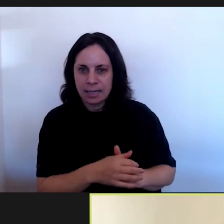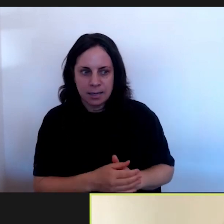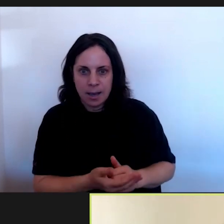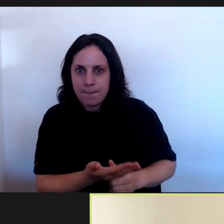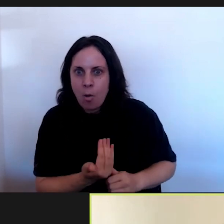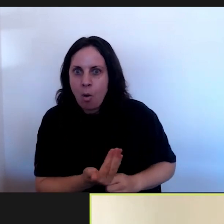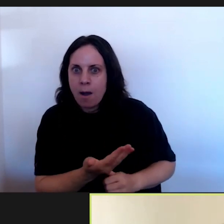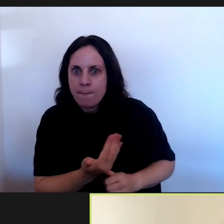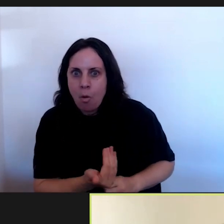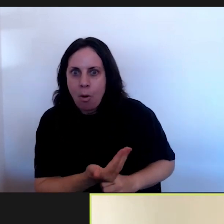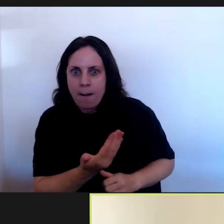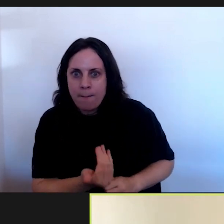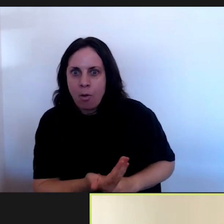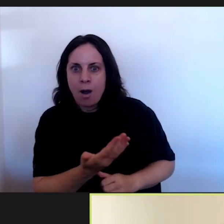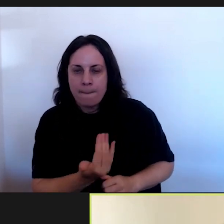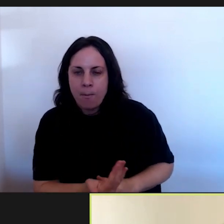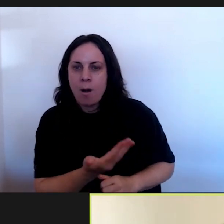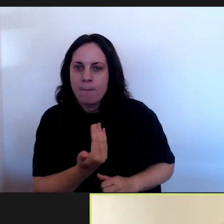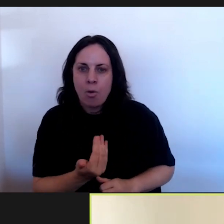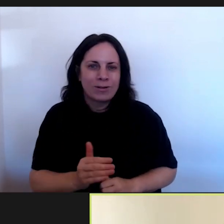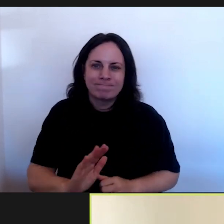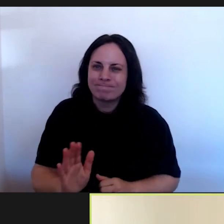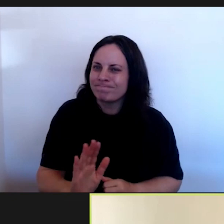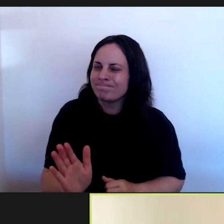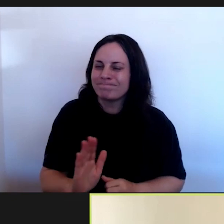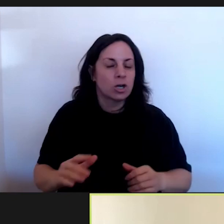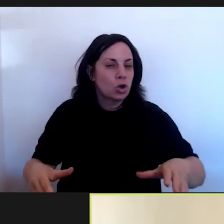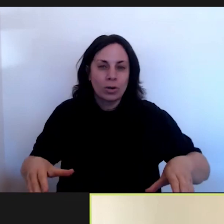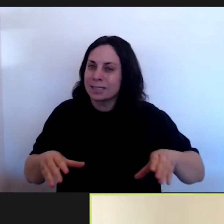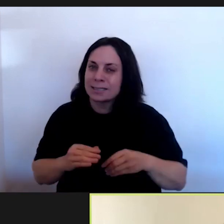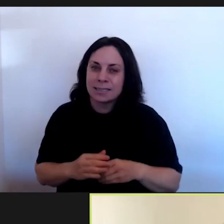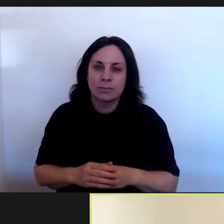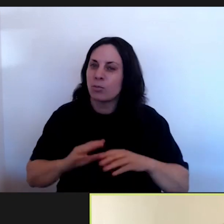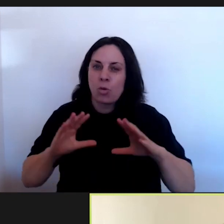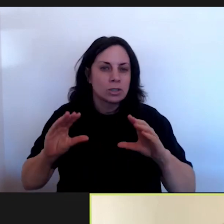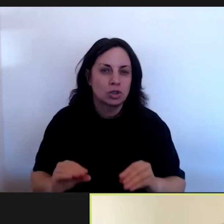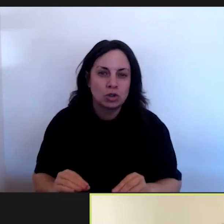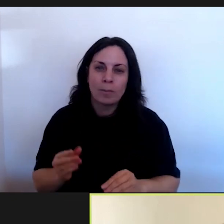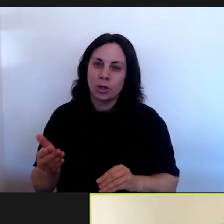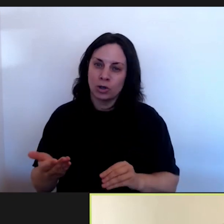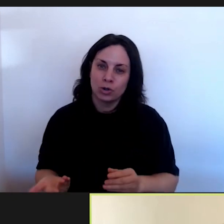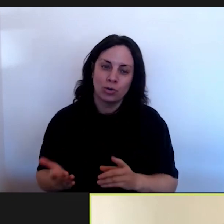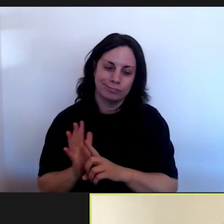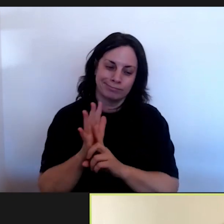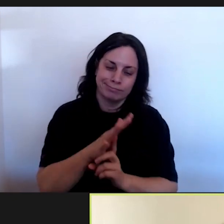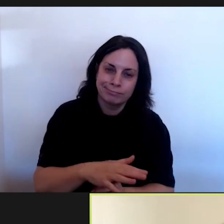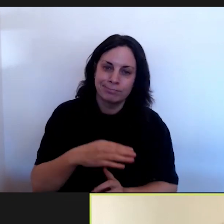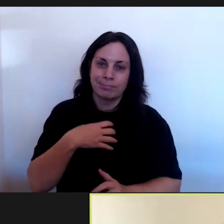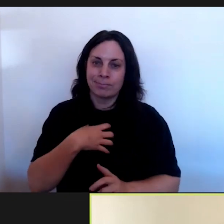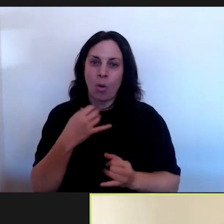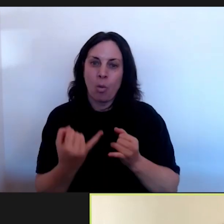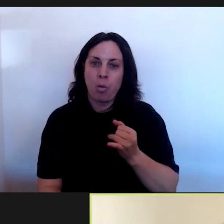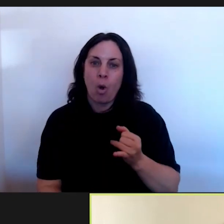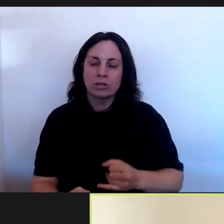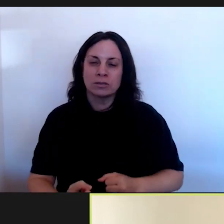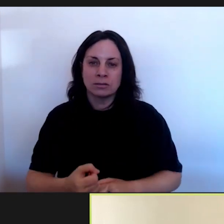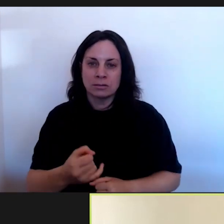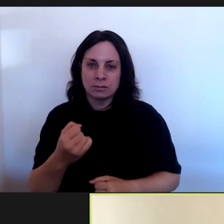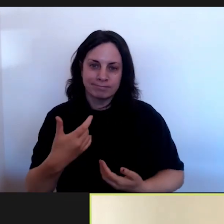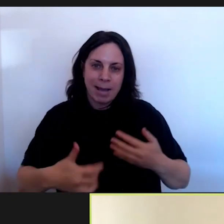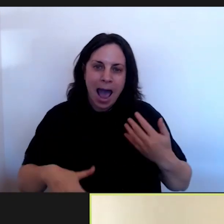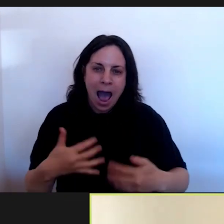acceptable. It is not okay. Please stop doing that. You are doing more harm than any good at all. Please do not do that.